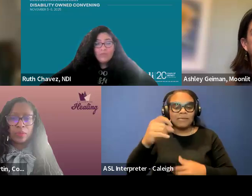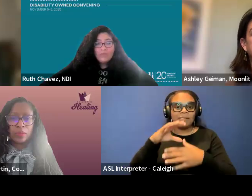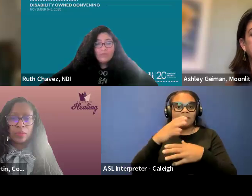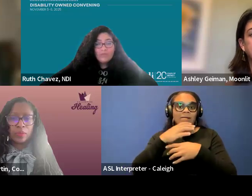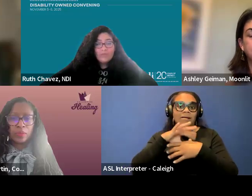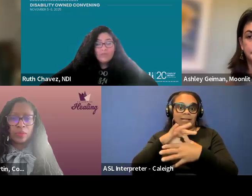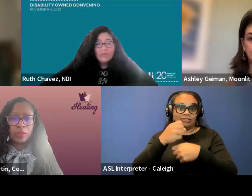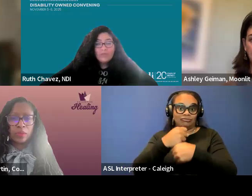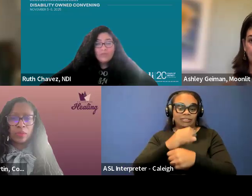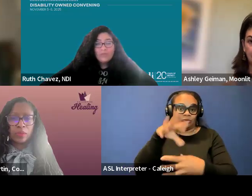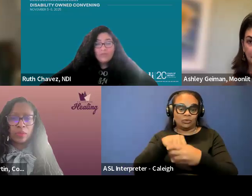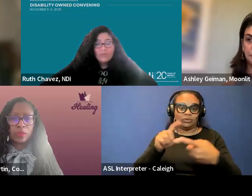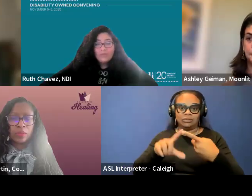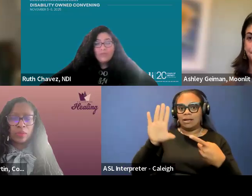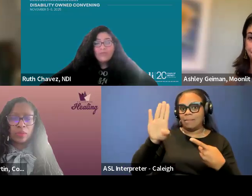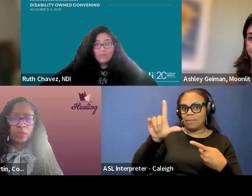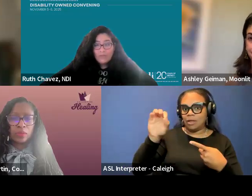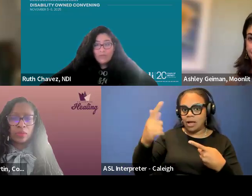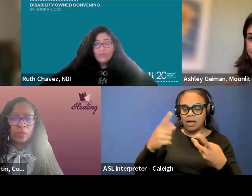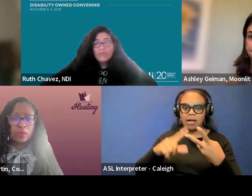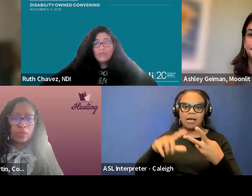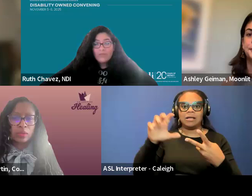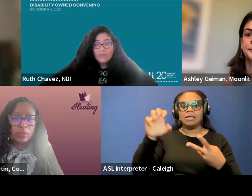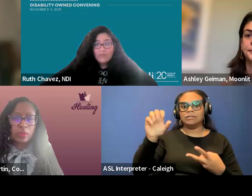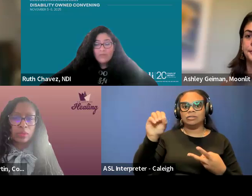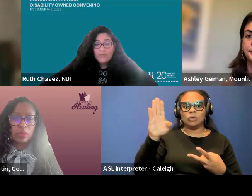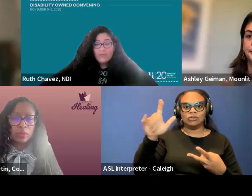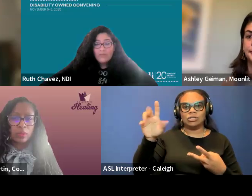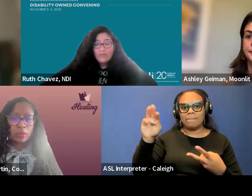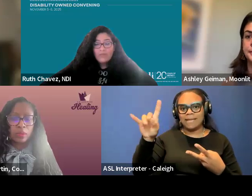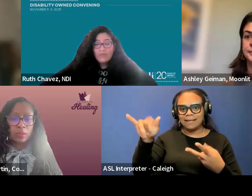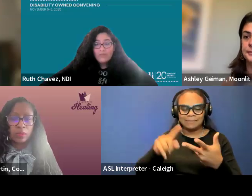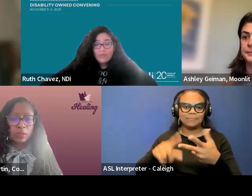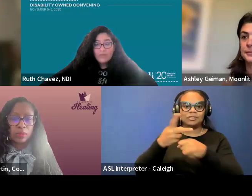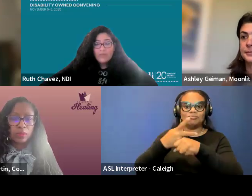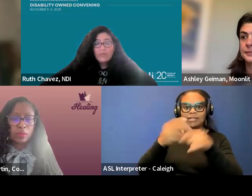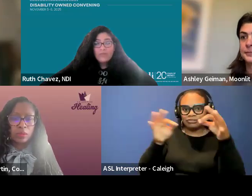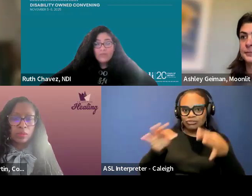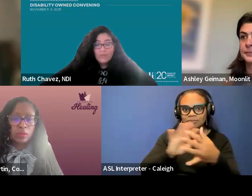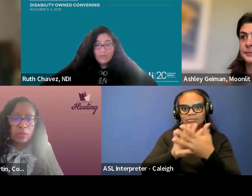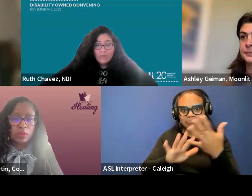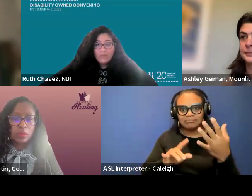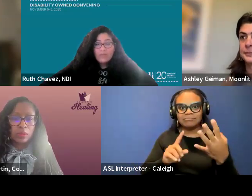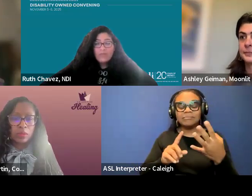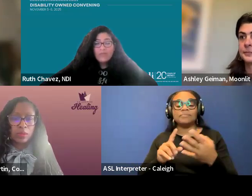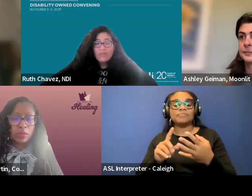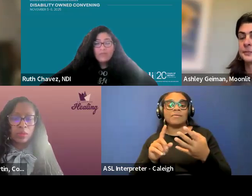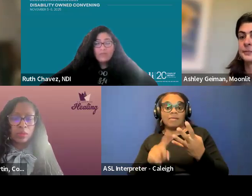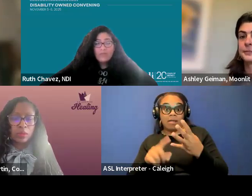blogs, social media, product descriptions. Customer support